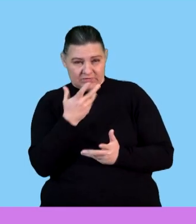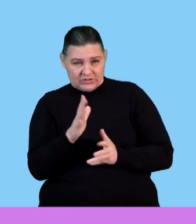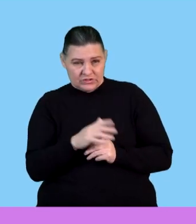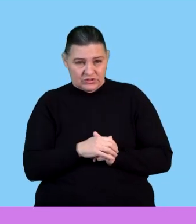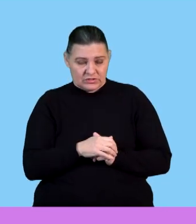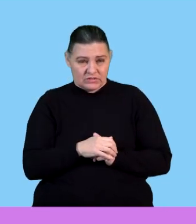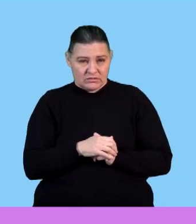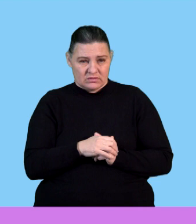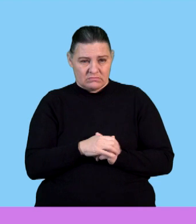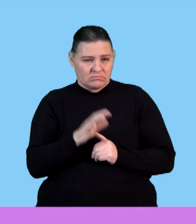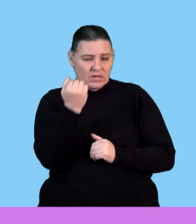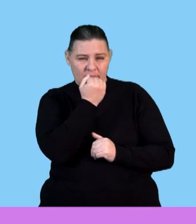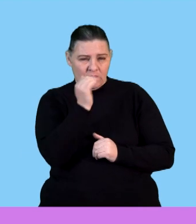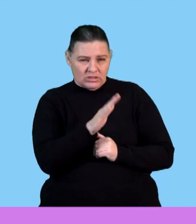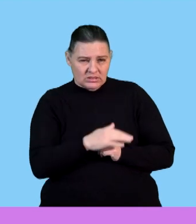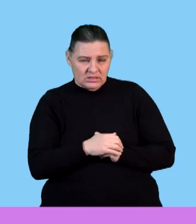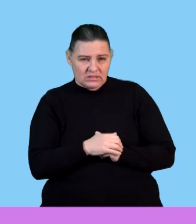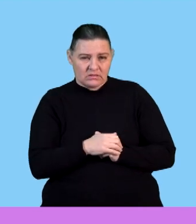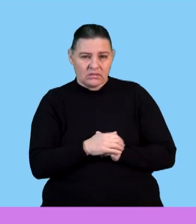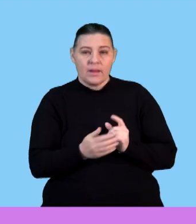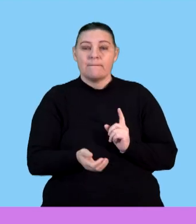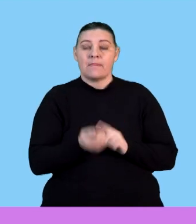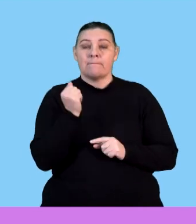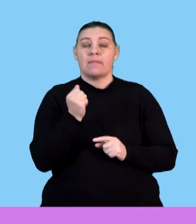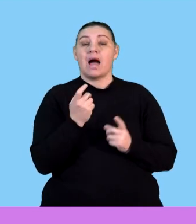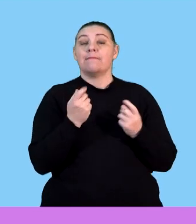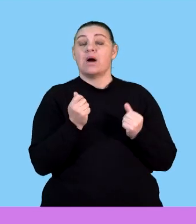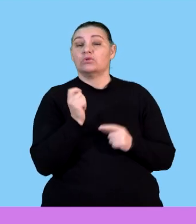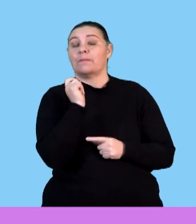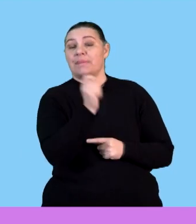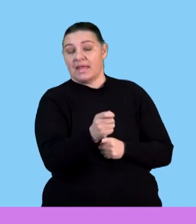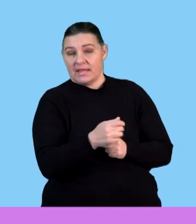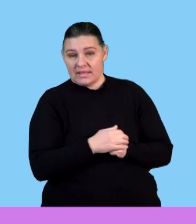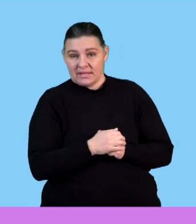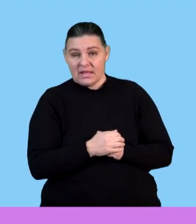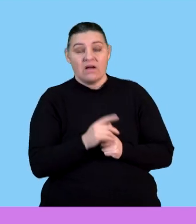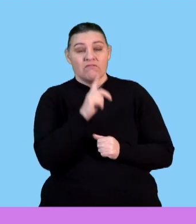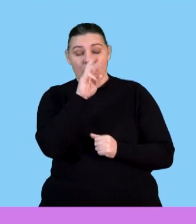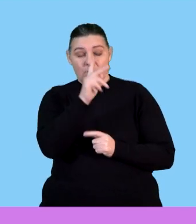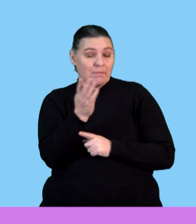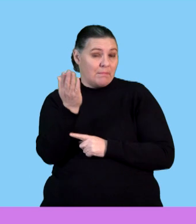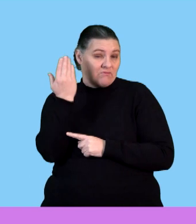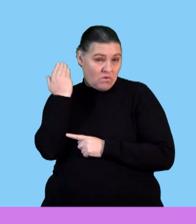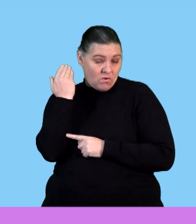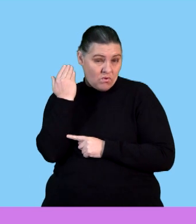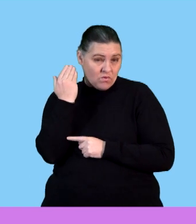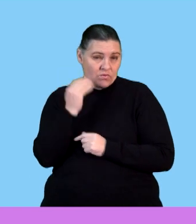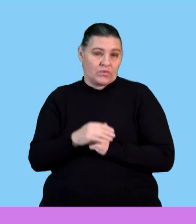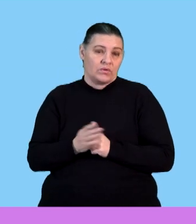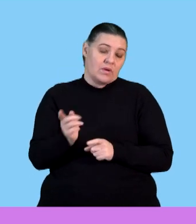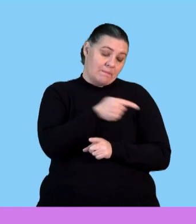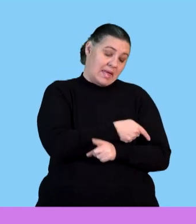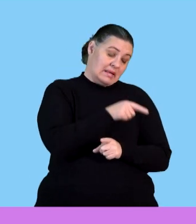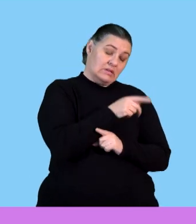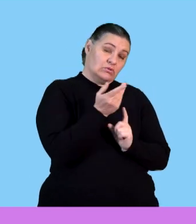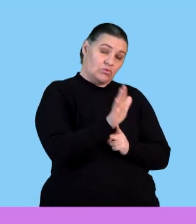so here, I apologize. We've got to find the total amount that she's paid. So if you remember from the previous one, I'll just go back